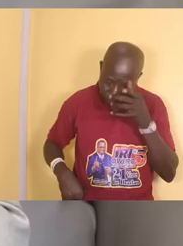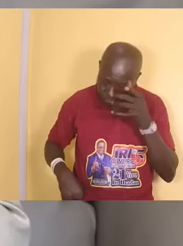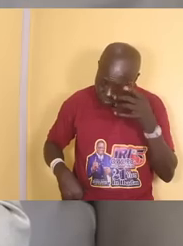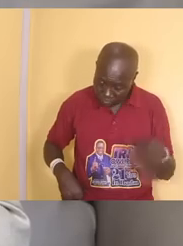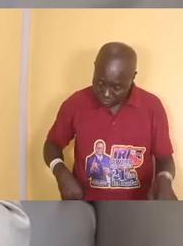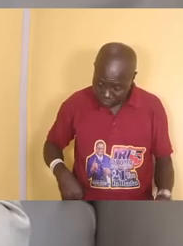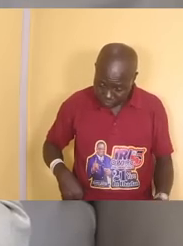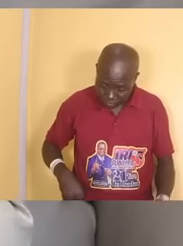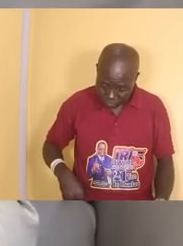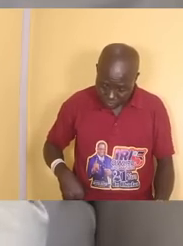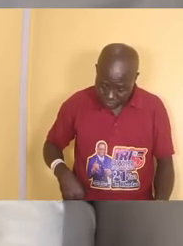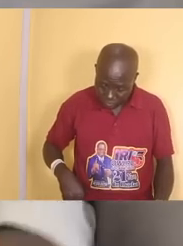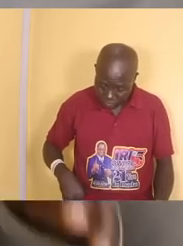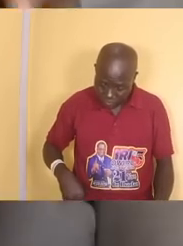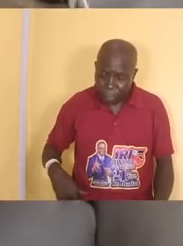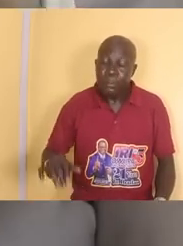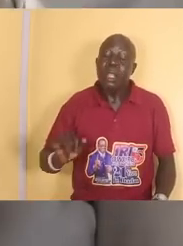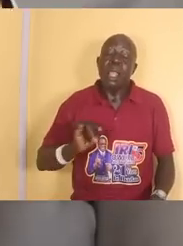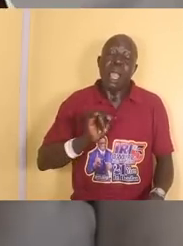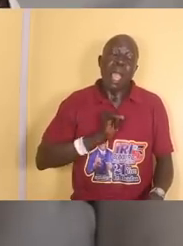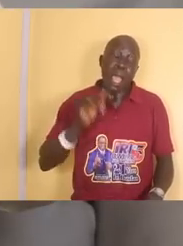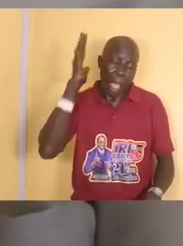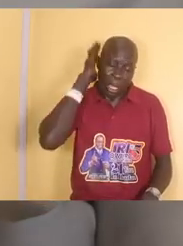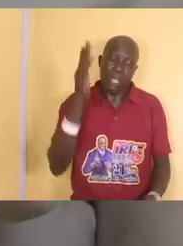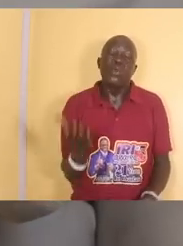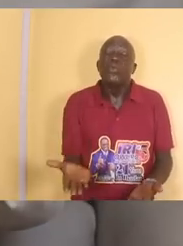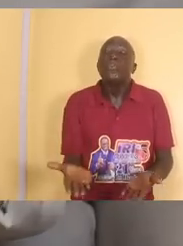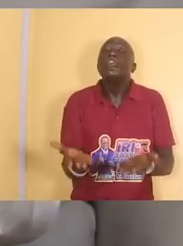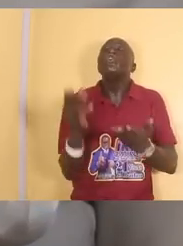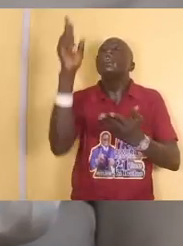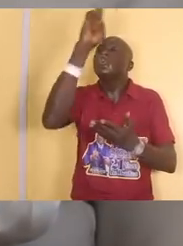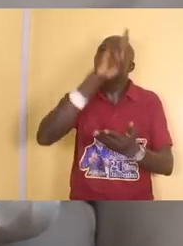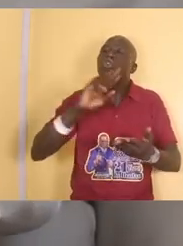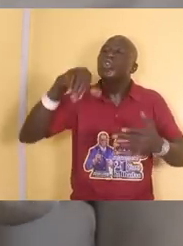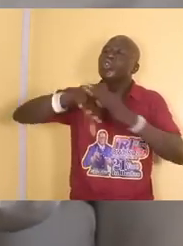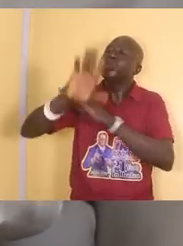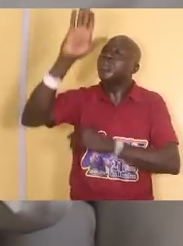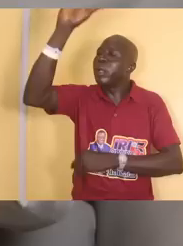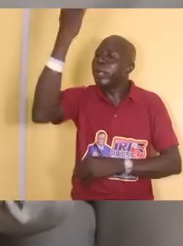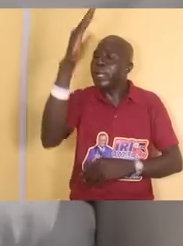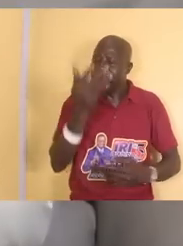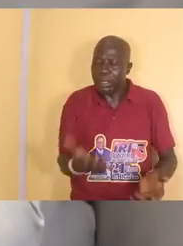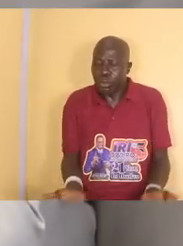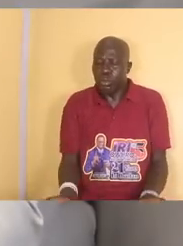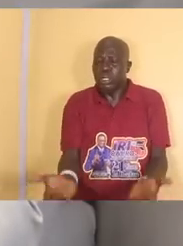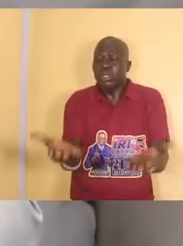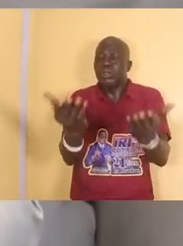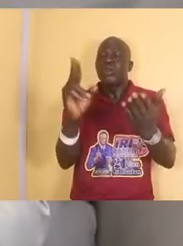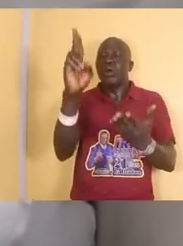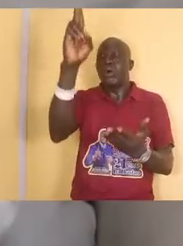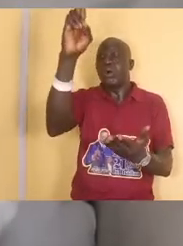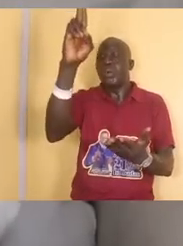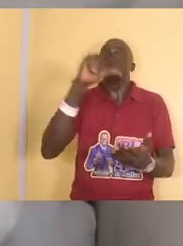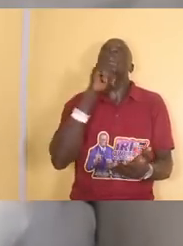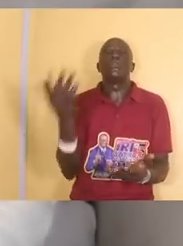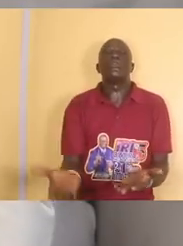Emi o fi owo tun ododo mi gbe o soke. Emi o fi owo tun ododo mi gbe o. I report with the right hand. Owo ni soke. Gbigbe